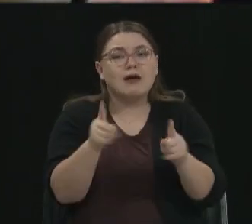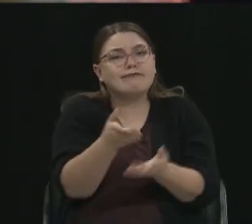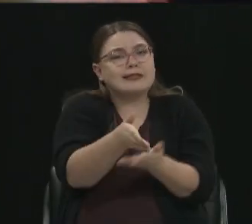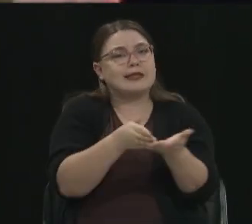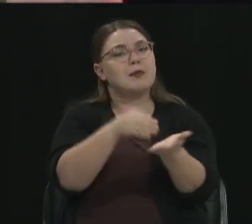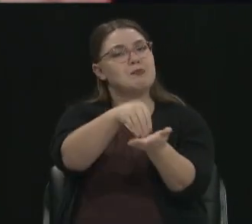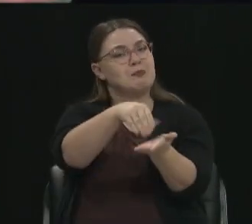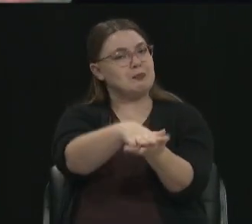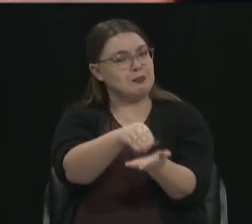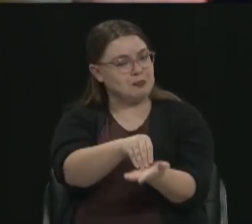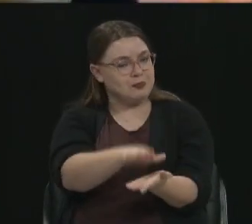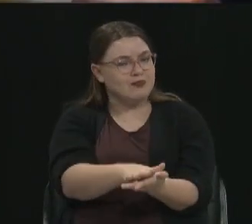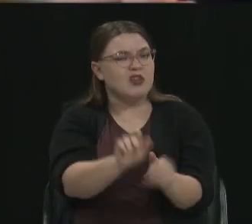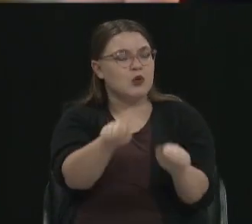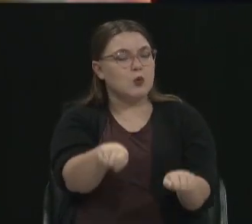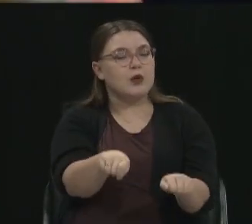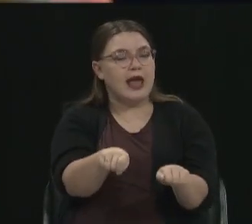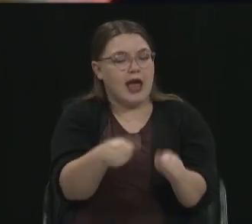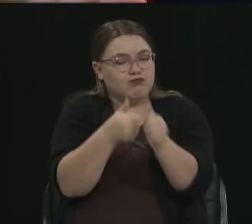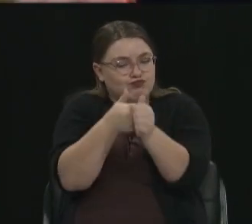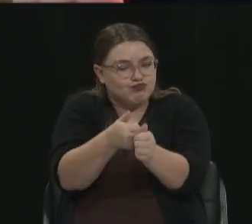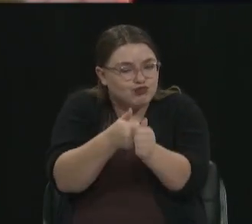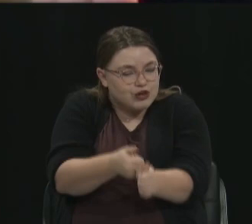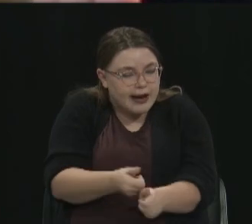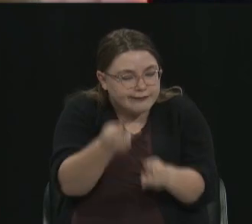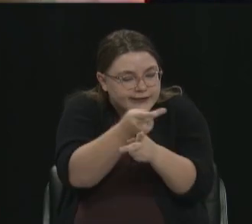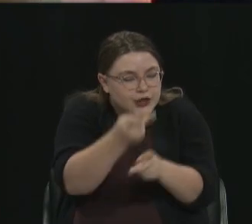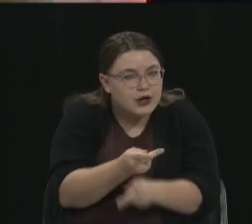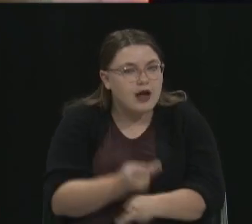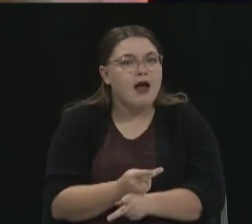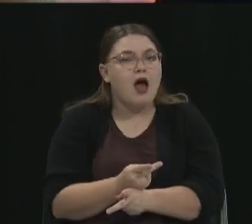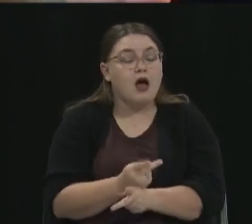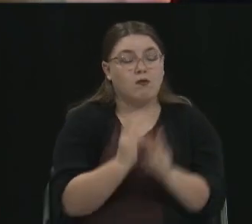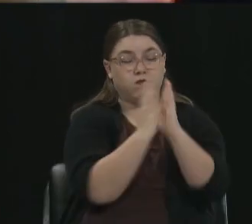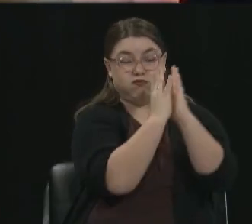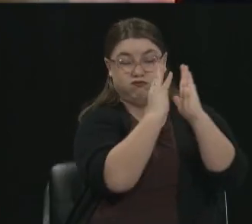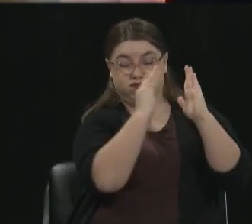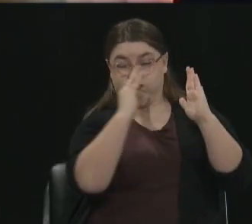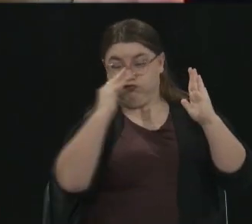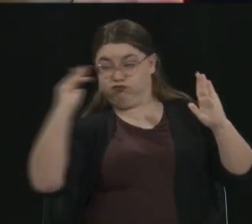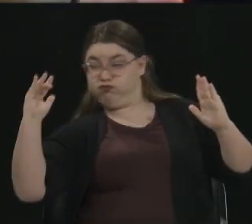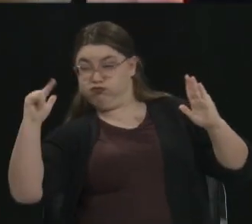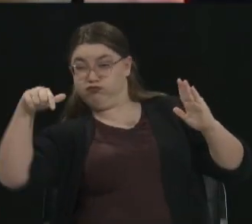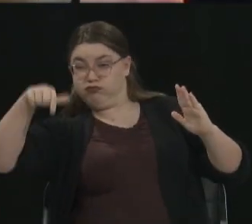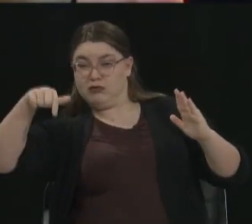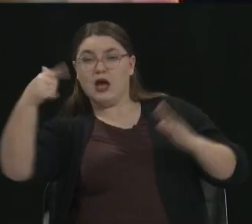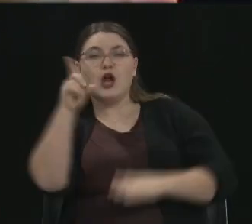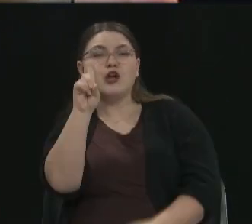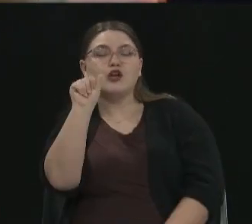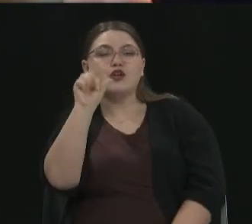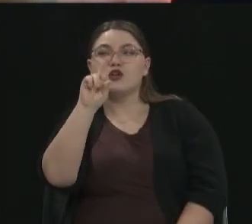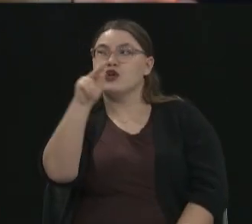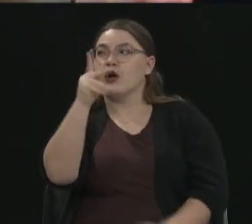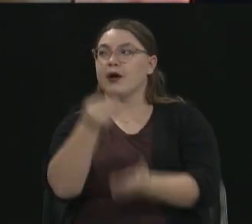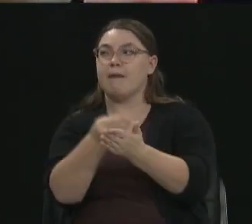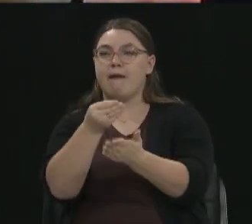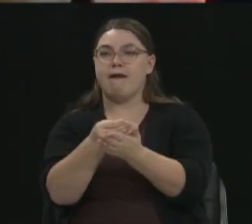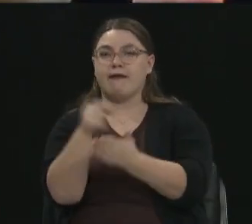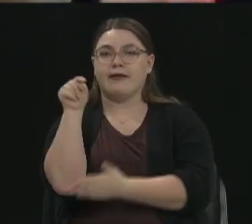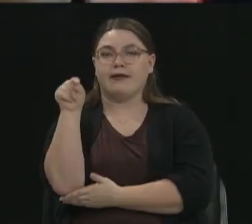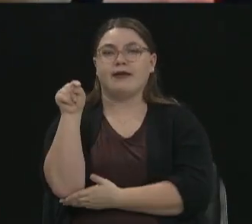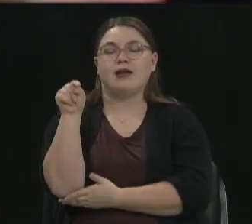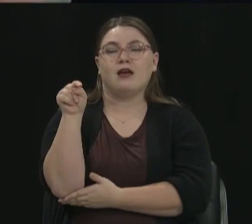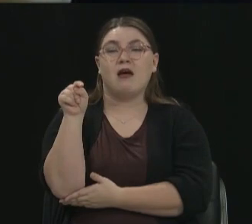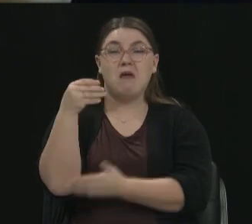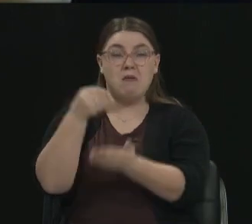out where it is. And then all the way down here, which we call the darker money, is huge sums of